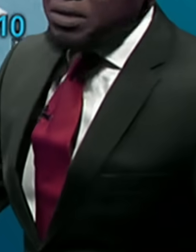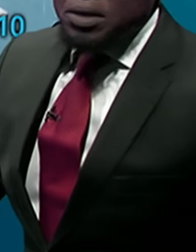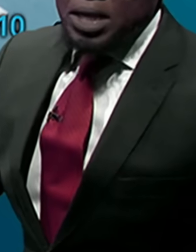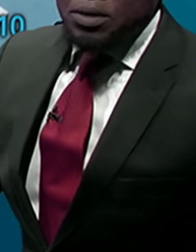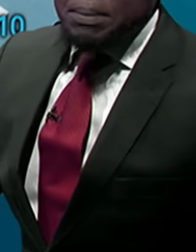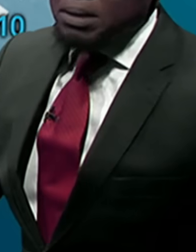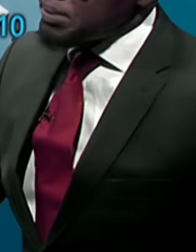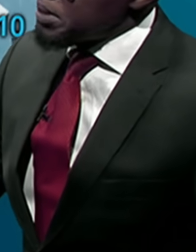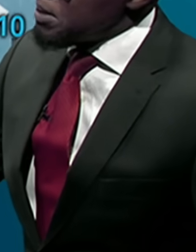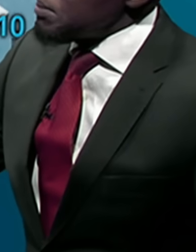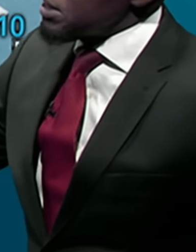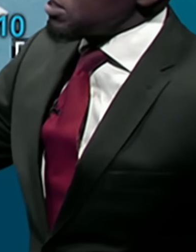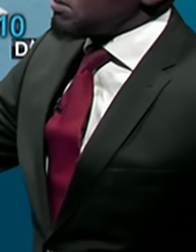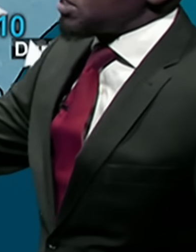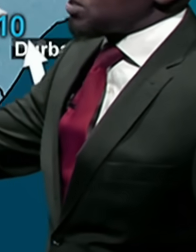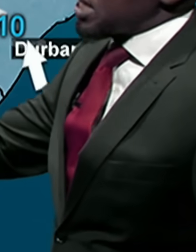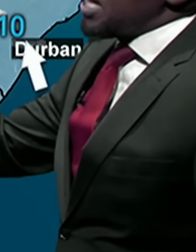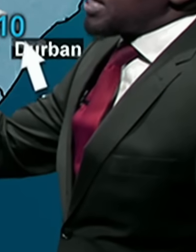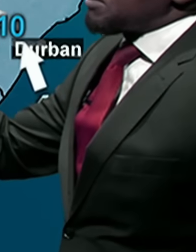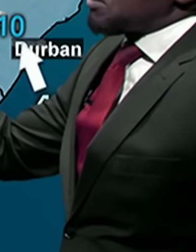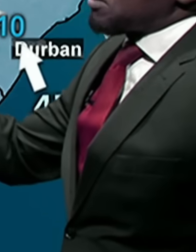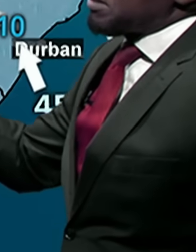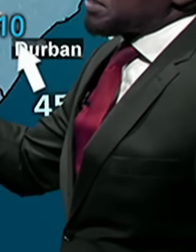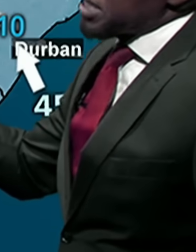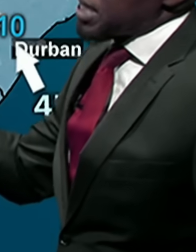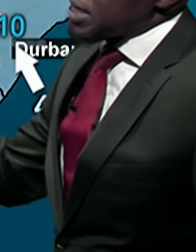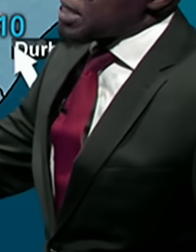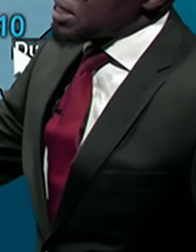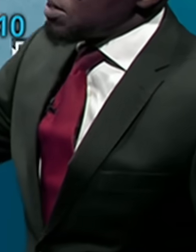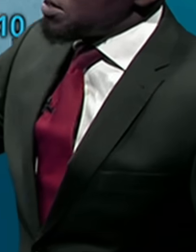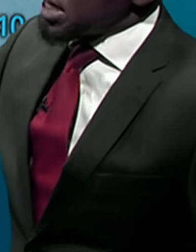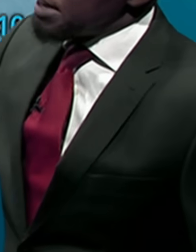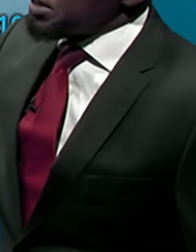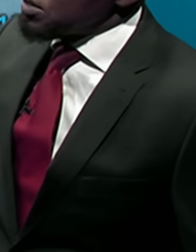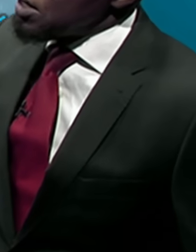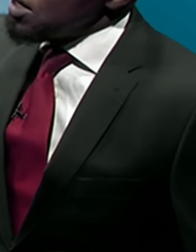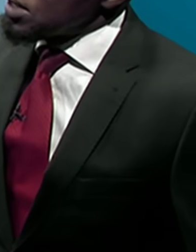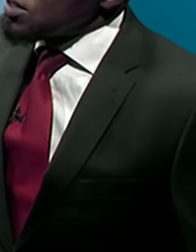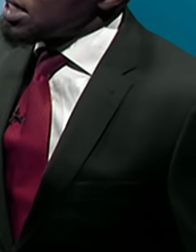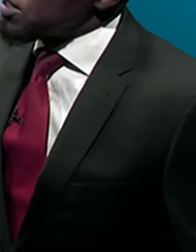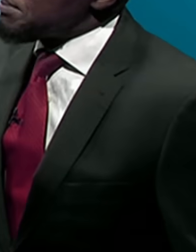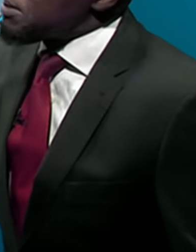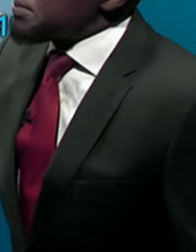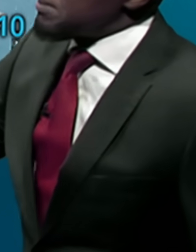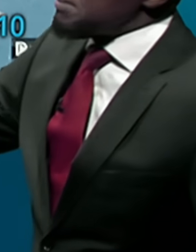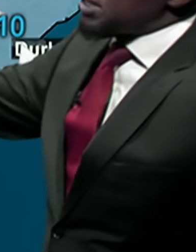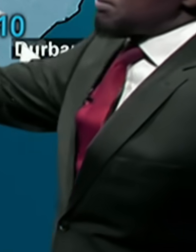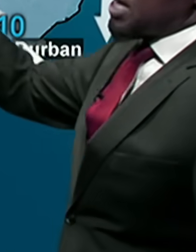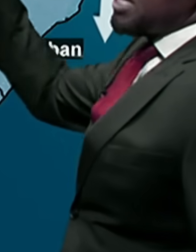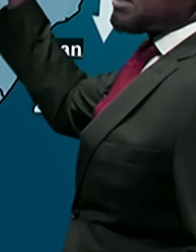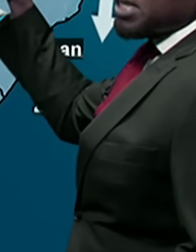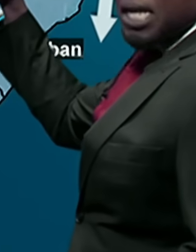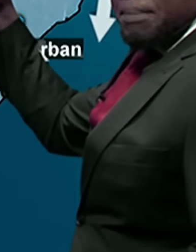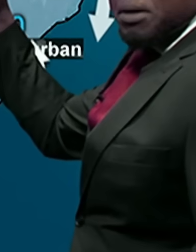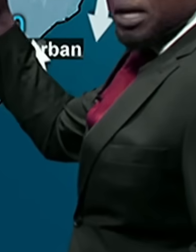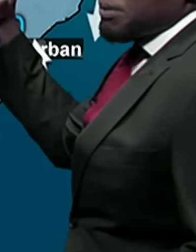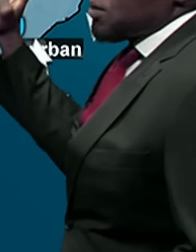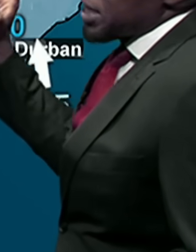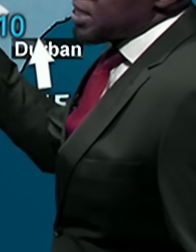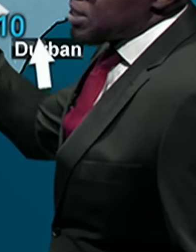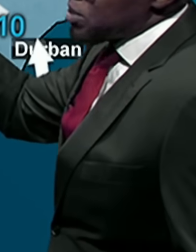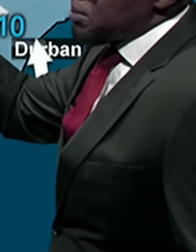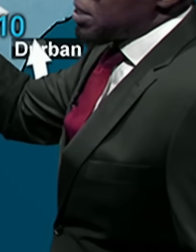ho fela hona ka ro ka pa prima ho pla tse le letseng ha re bile bo ba Free State senze ka sabela hona ka pindono o tla jela ka ka pa bo prima empa dipula di bona la hape hona